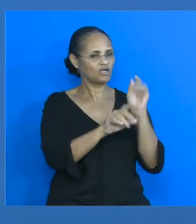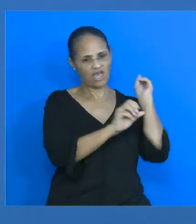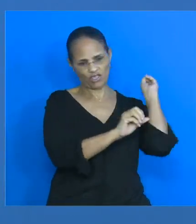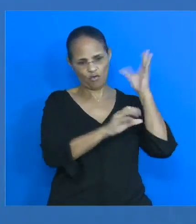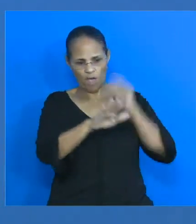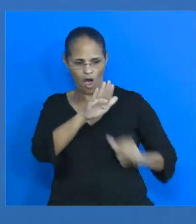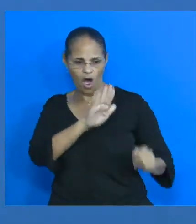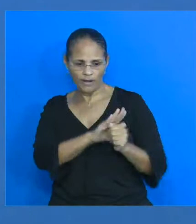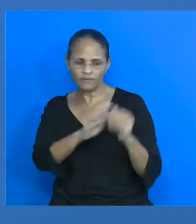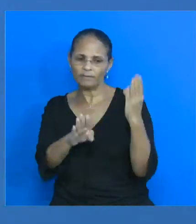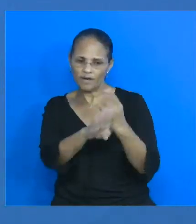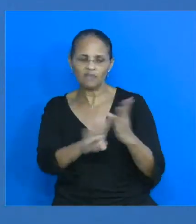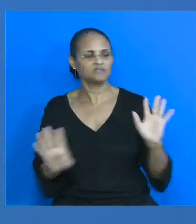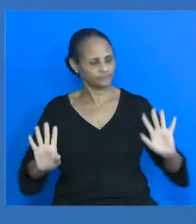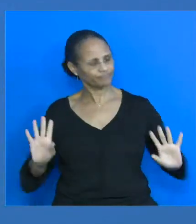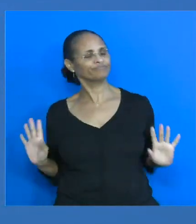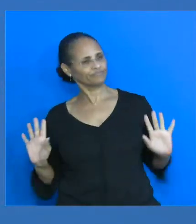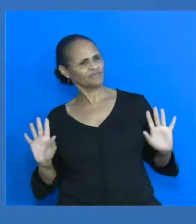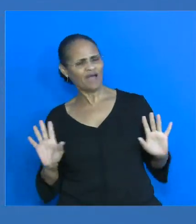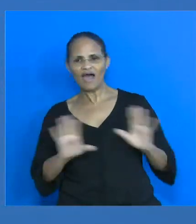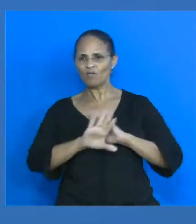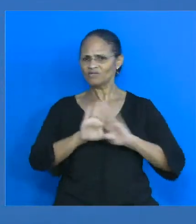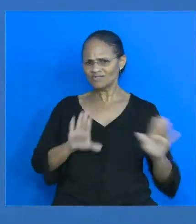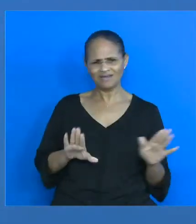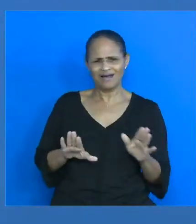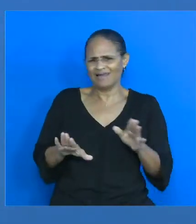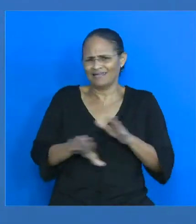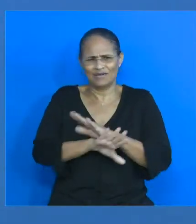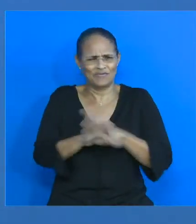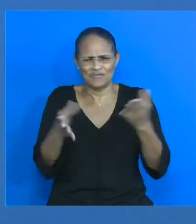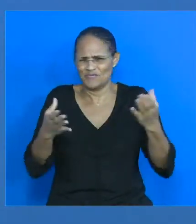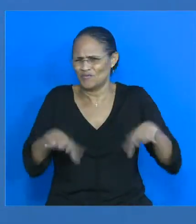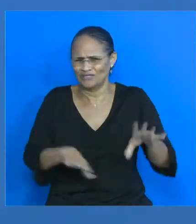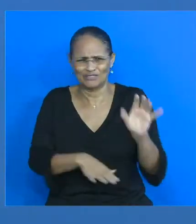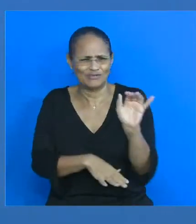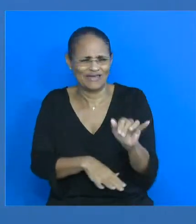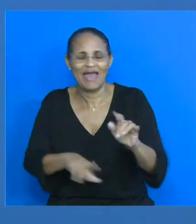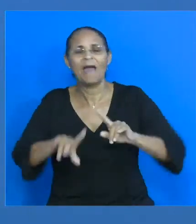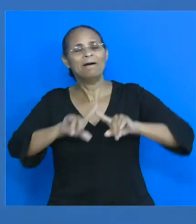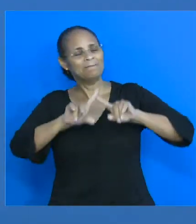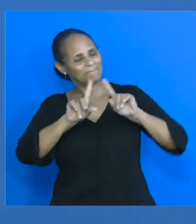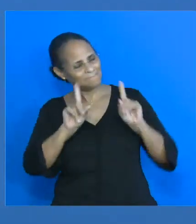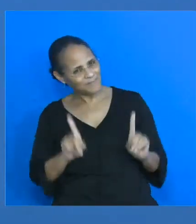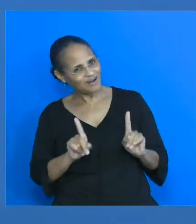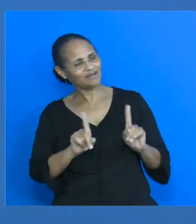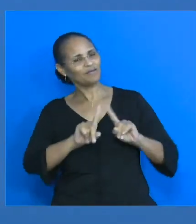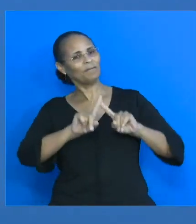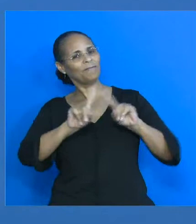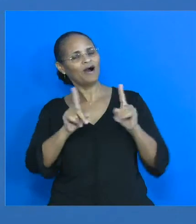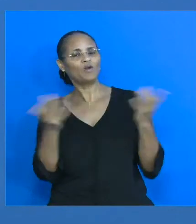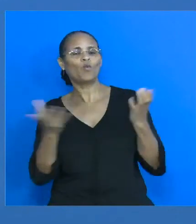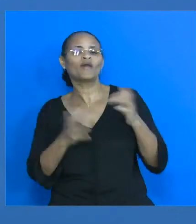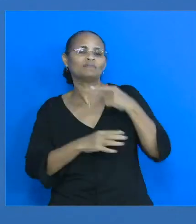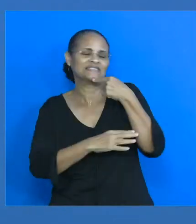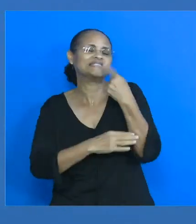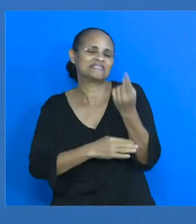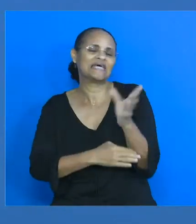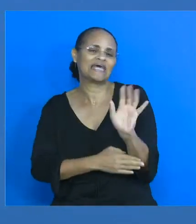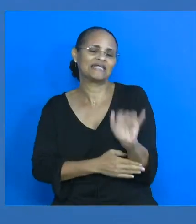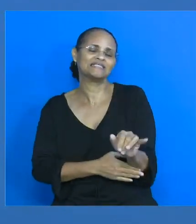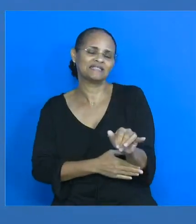along. That wasn't my intention, Trevor. You know that, Trevor. But what I am saying is